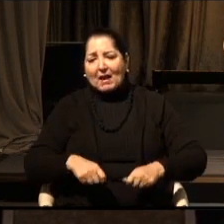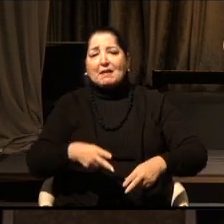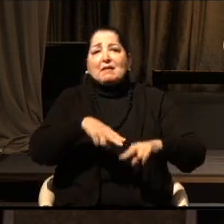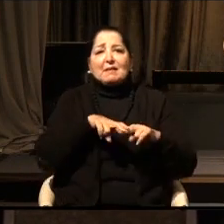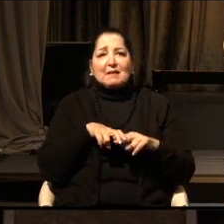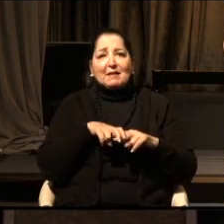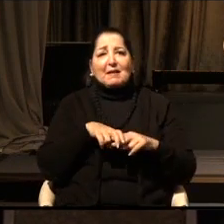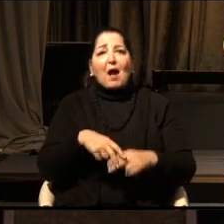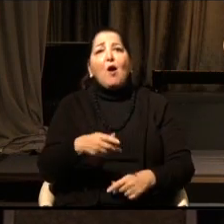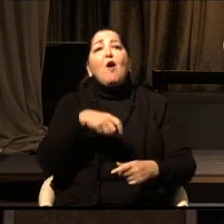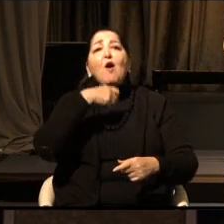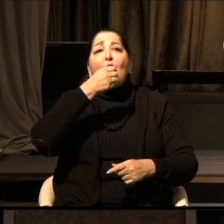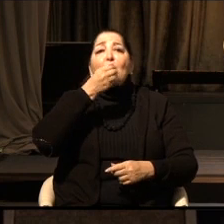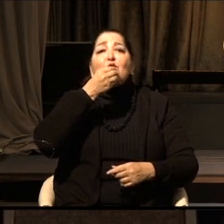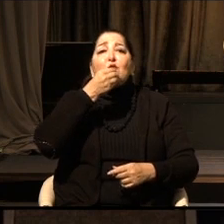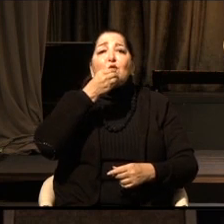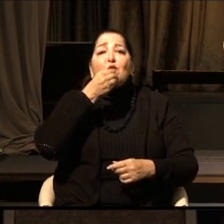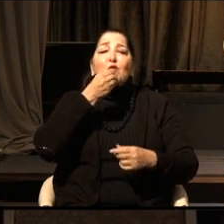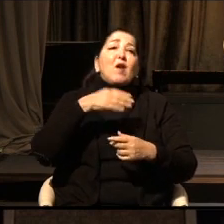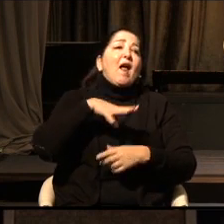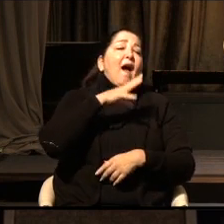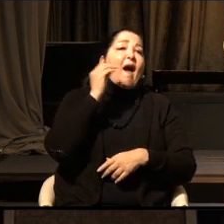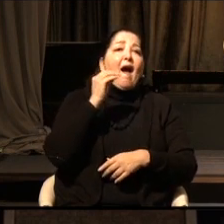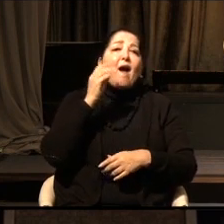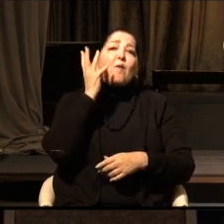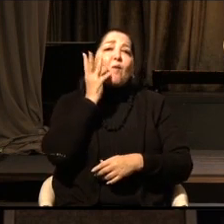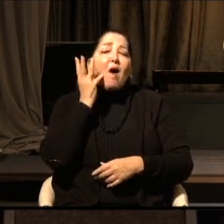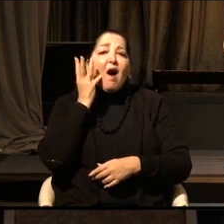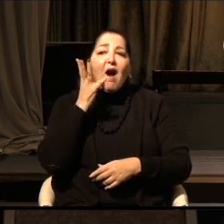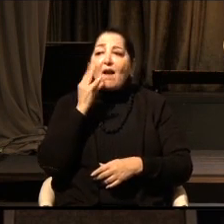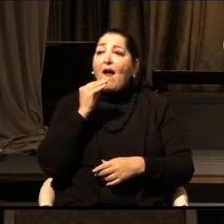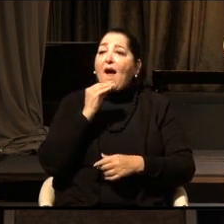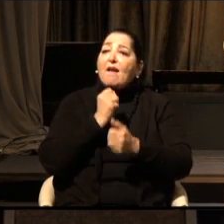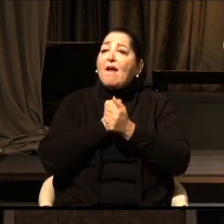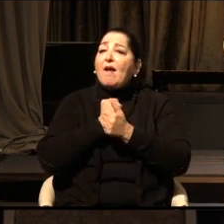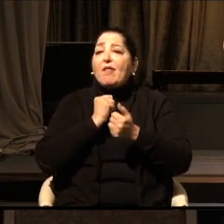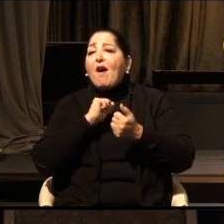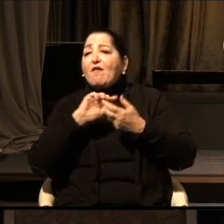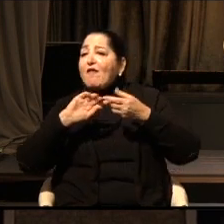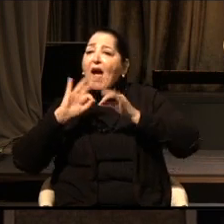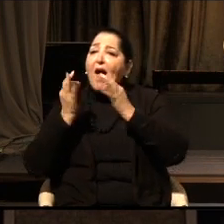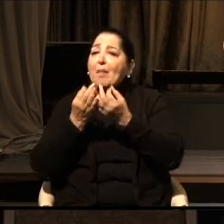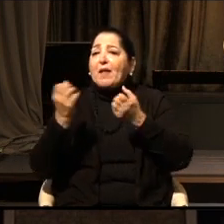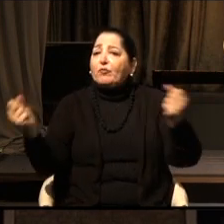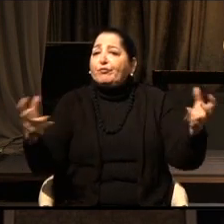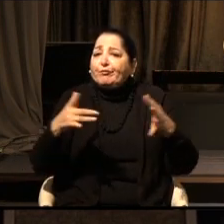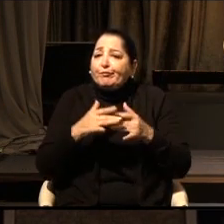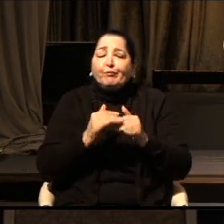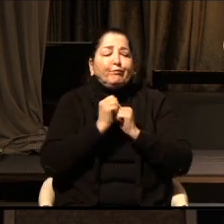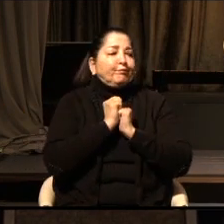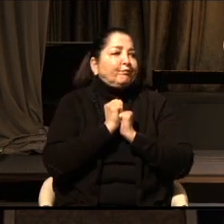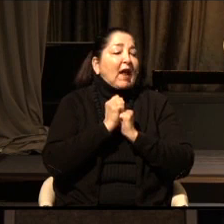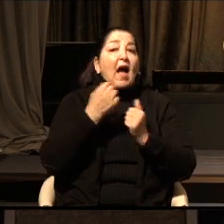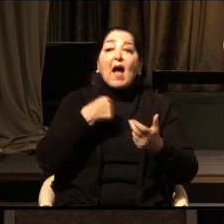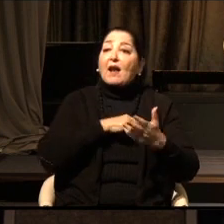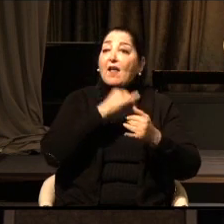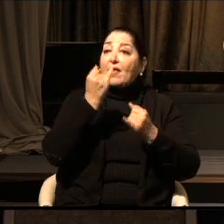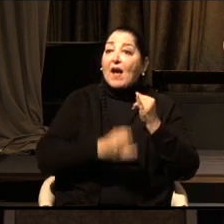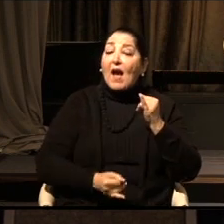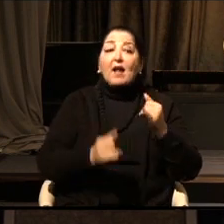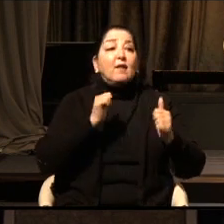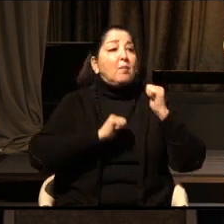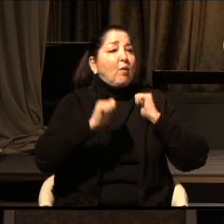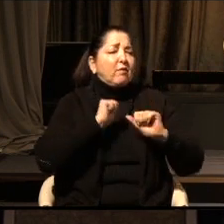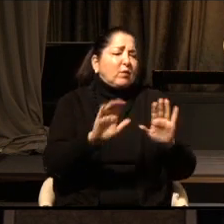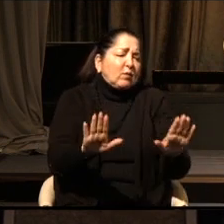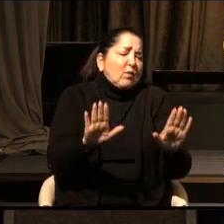their loved ones. After a brilliant performance, we ended the night dancing and eating together.